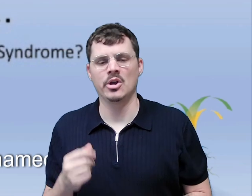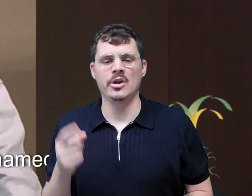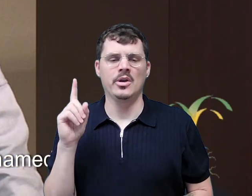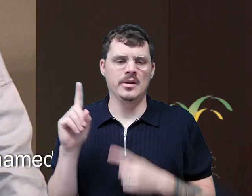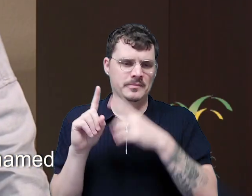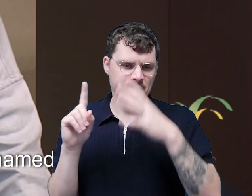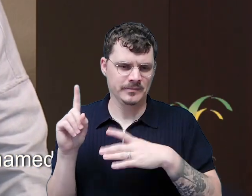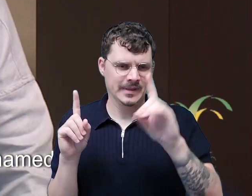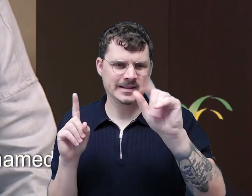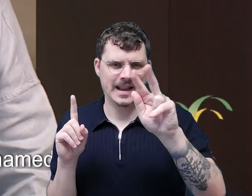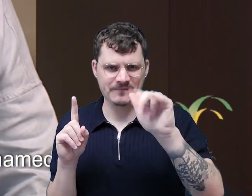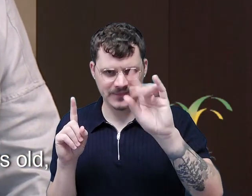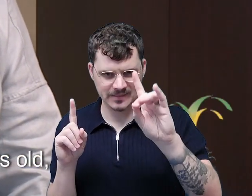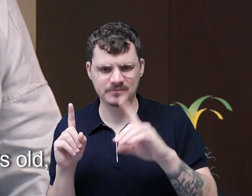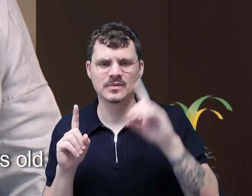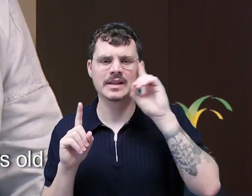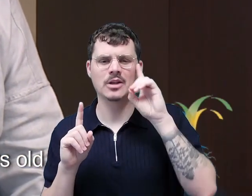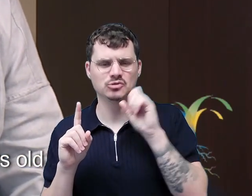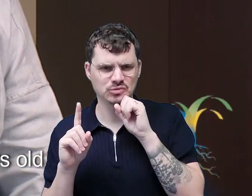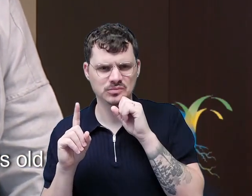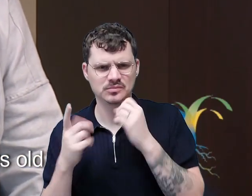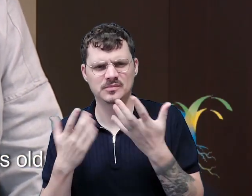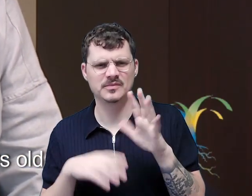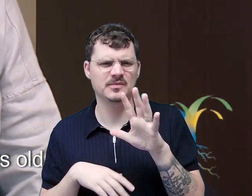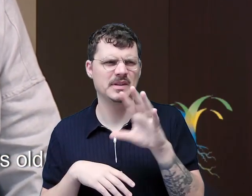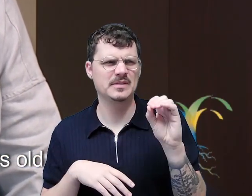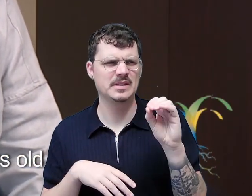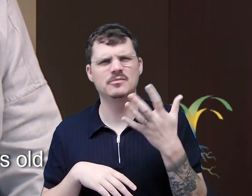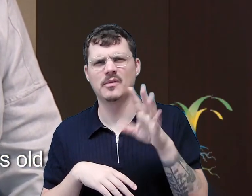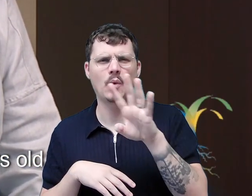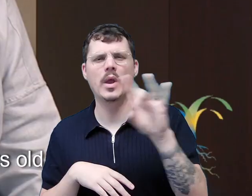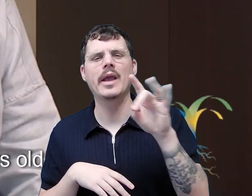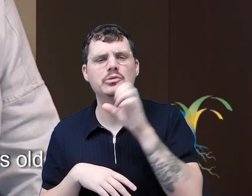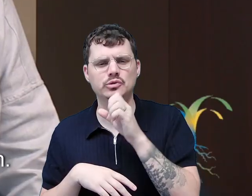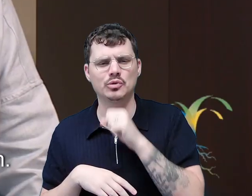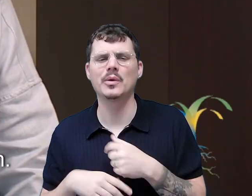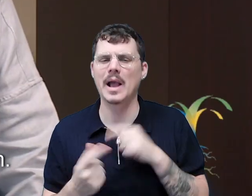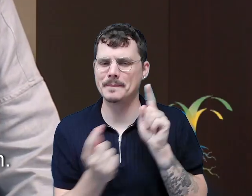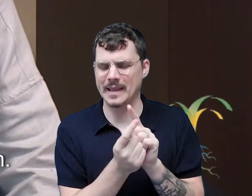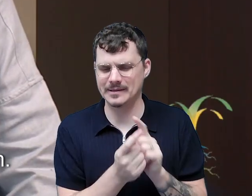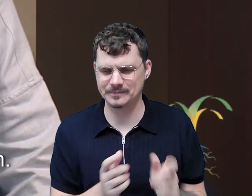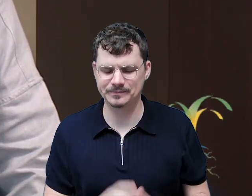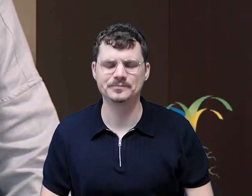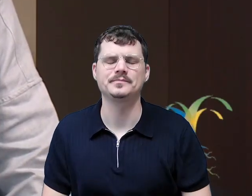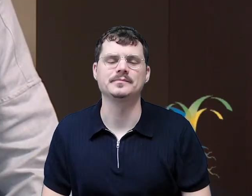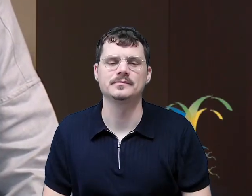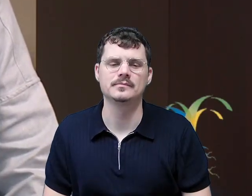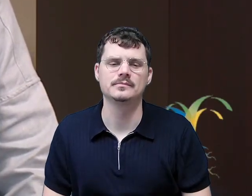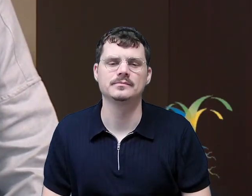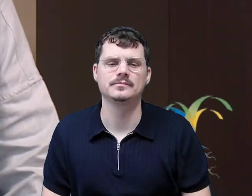So there was this one fella named David with Down syndrome, 50 years old, 48 years old when I first met him.